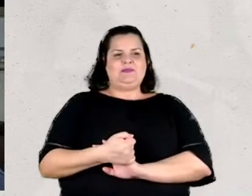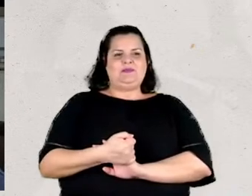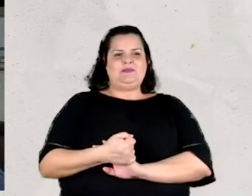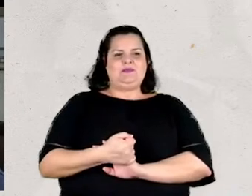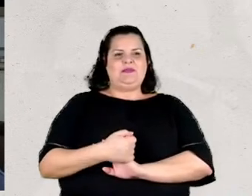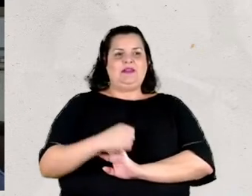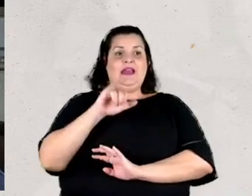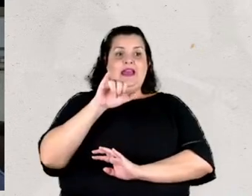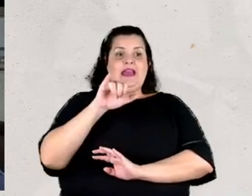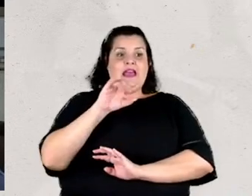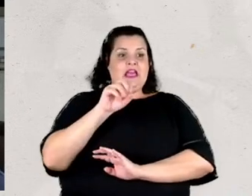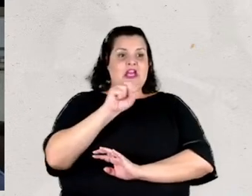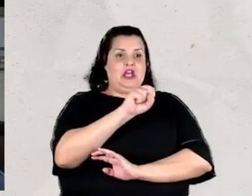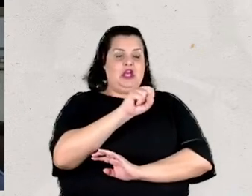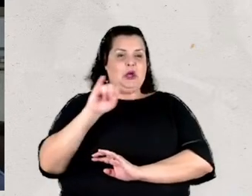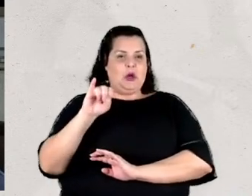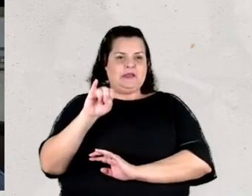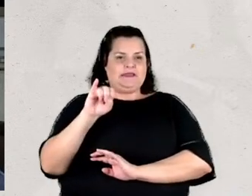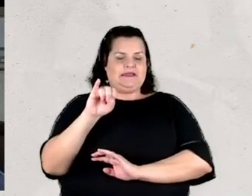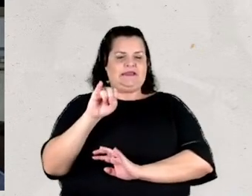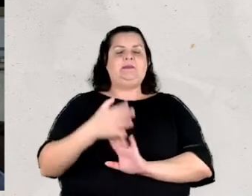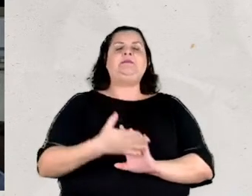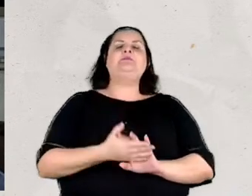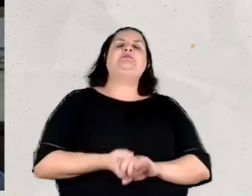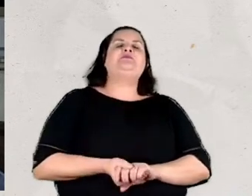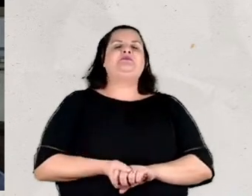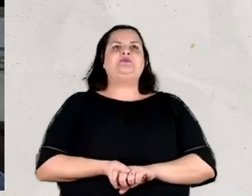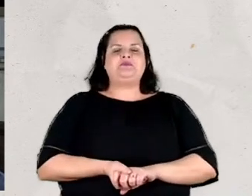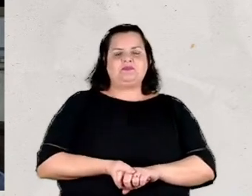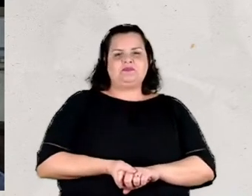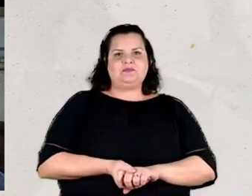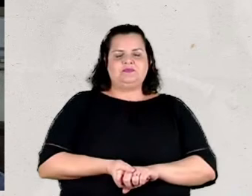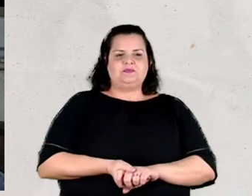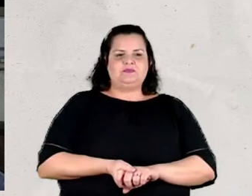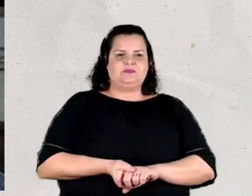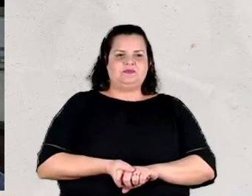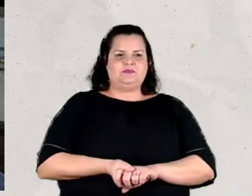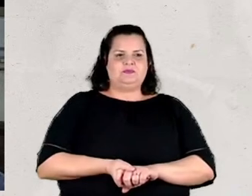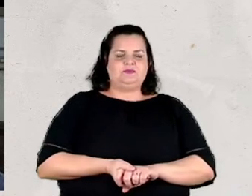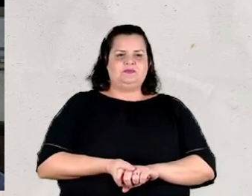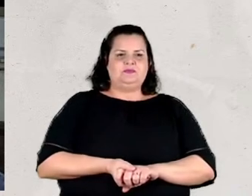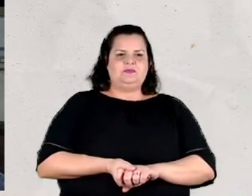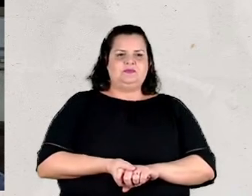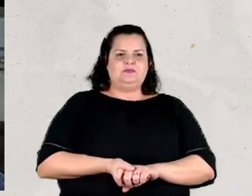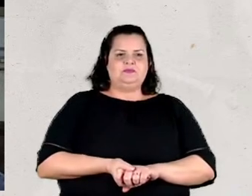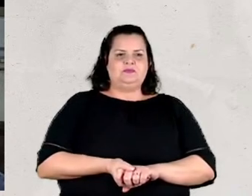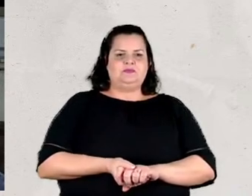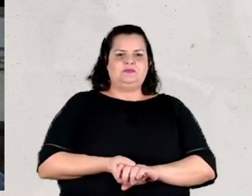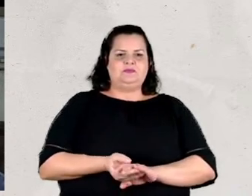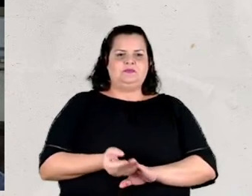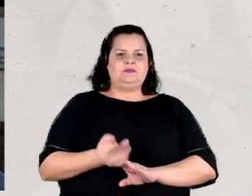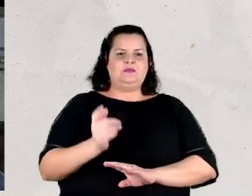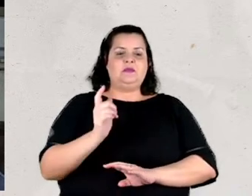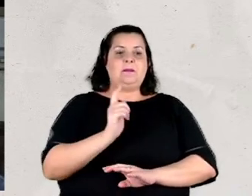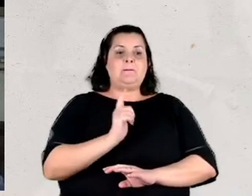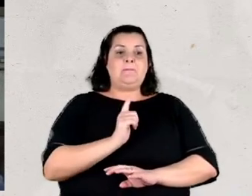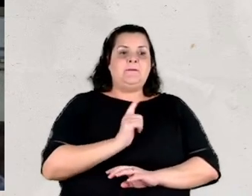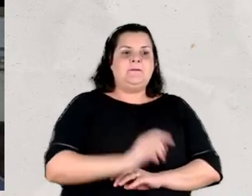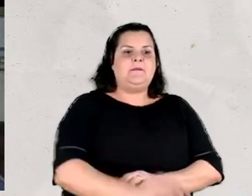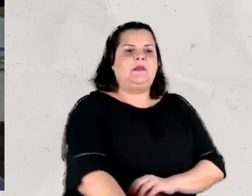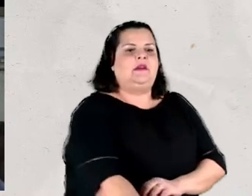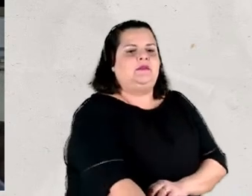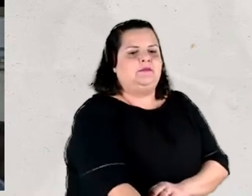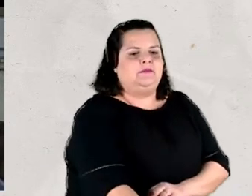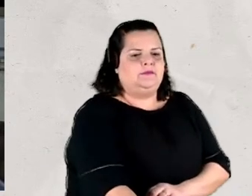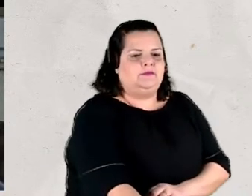Yossi, you addressed your letters to the Palestinian neighbor, not to the Palestinian leadership.